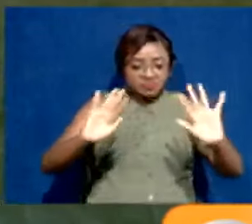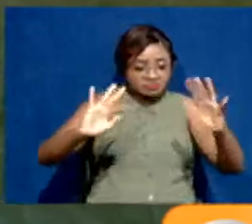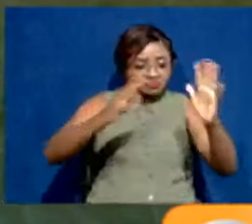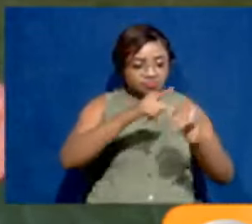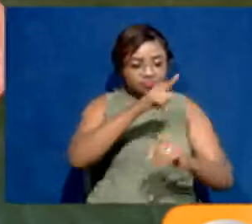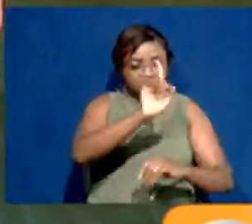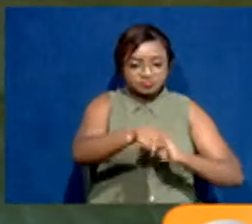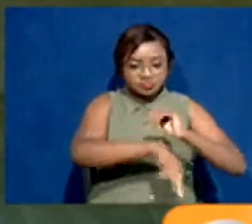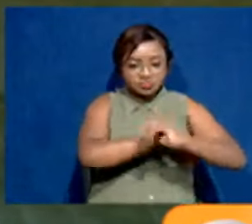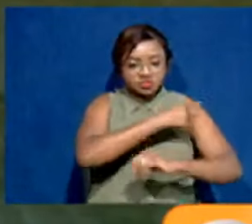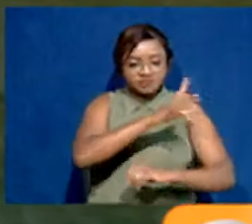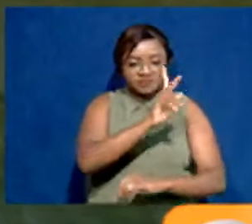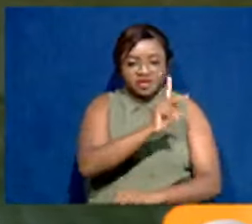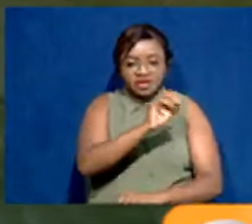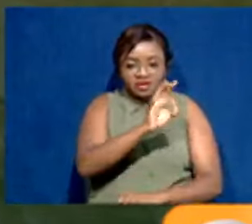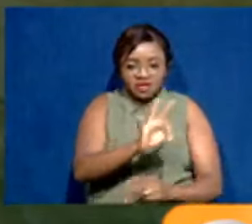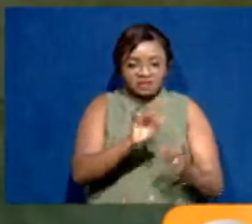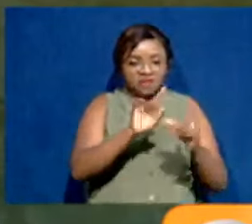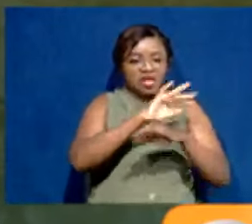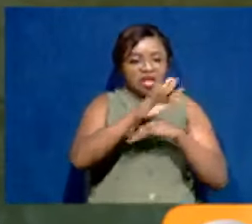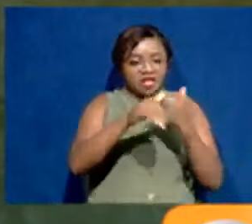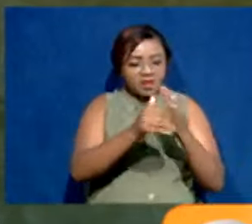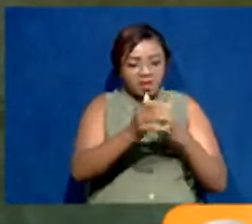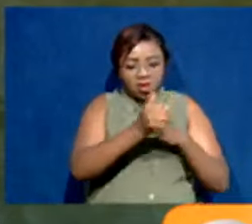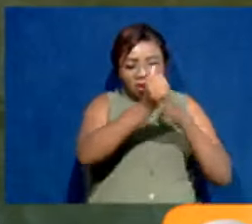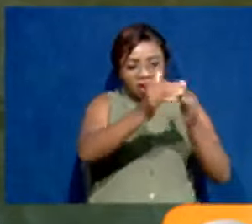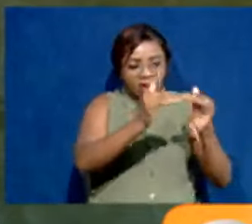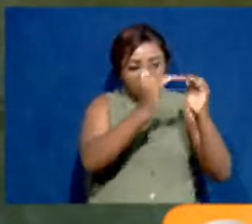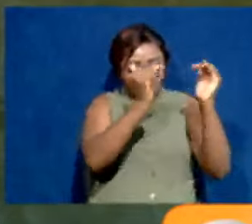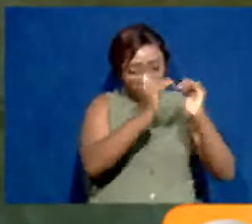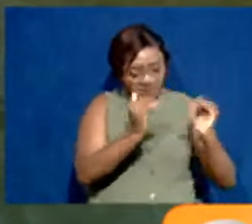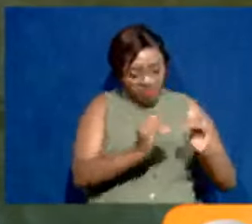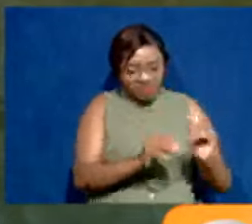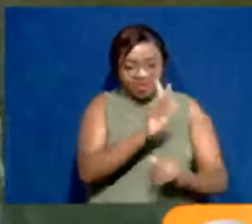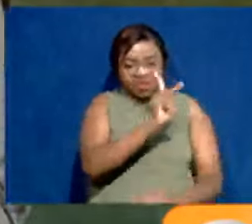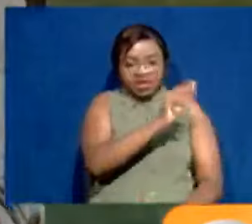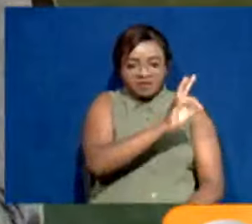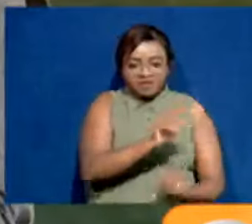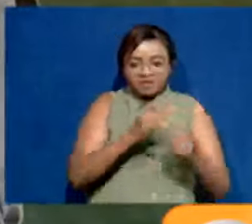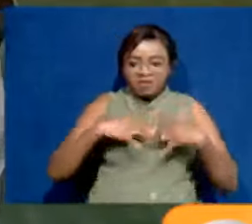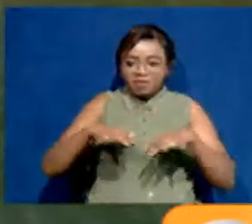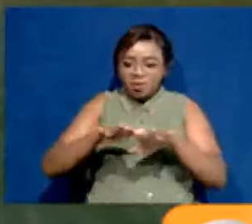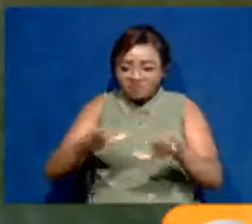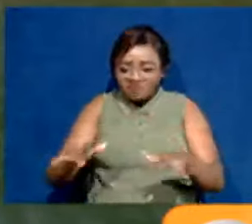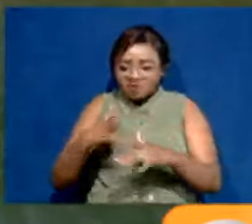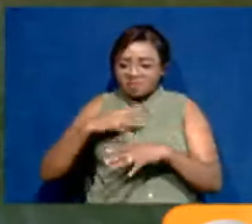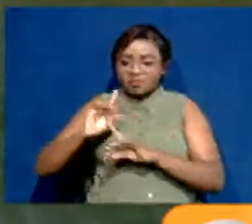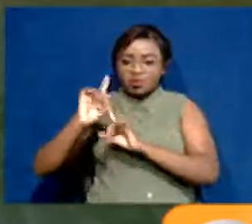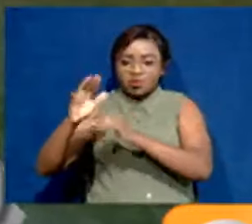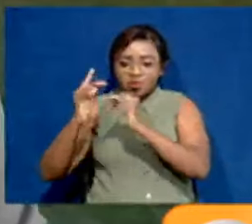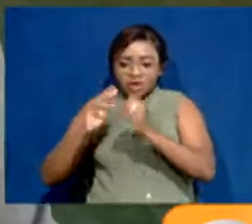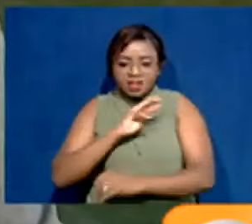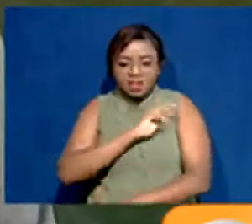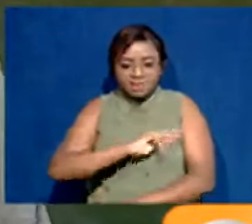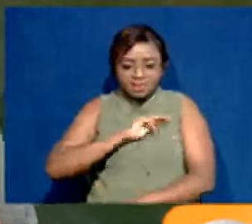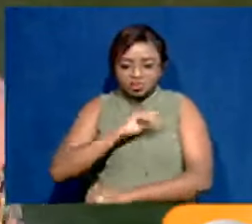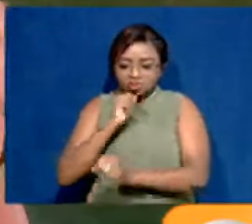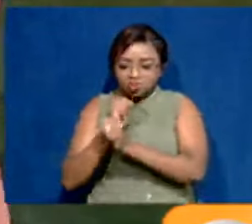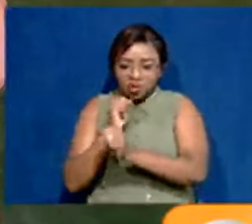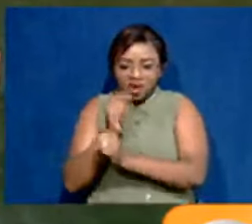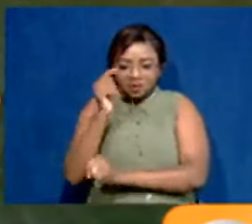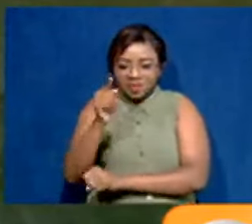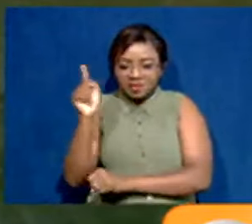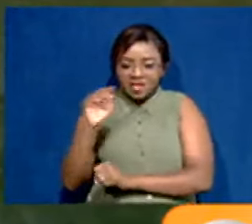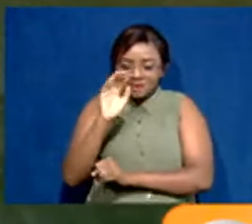Forces and the entire leadership of KDF, those in the headquarters, those in the field, those who are in the peace mission.